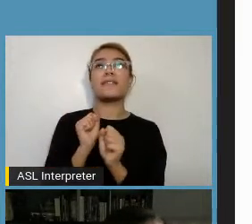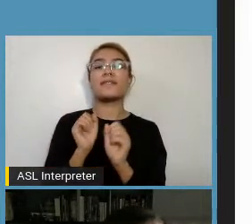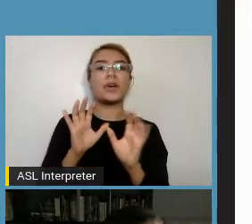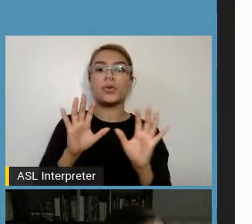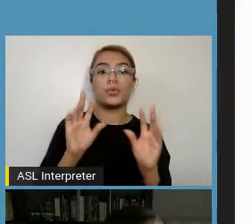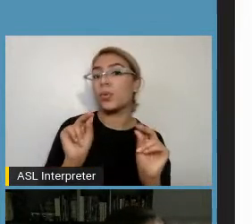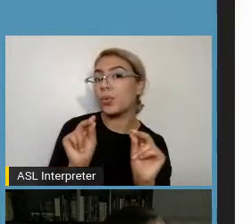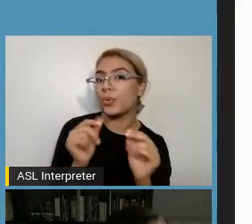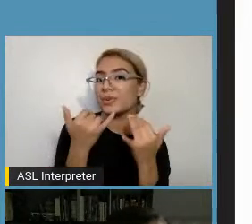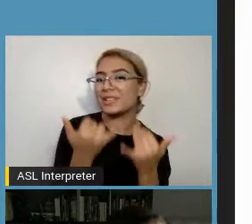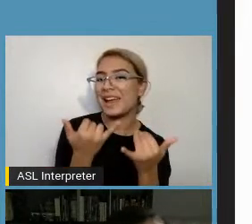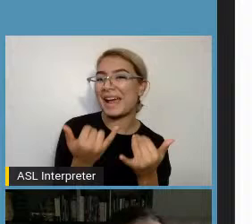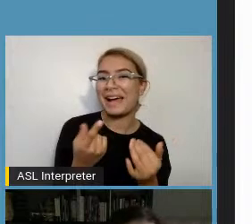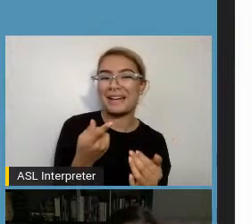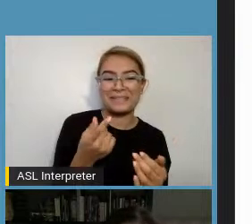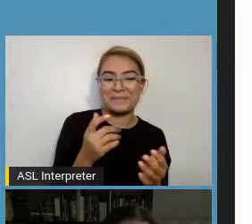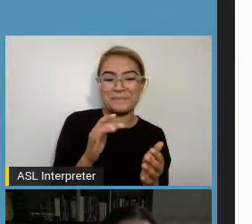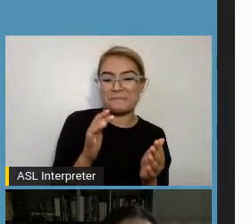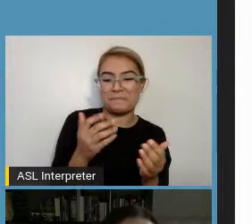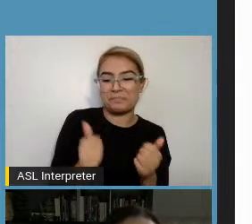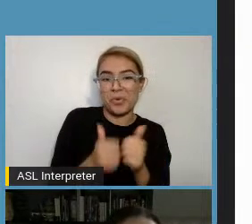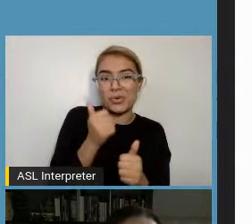come without a CD.